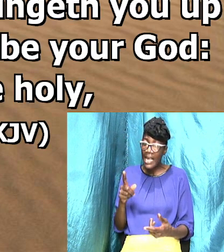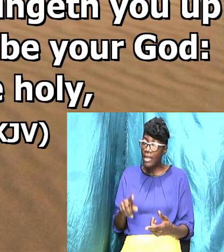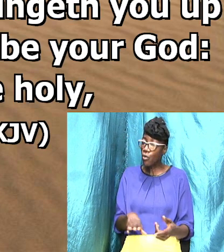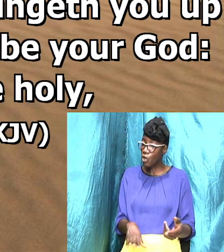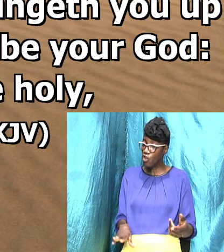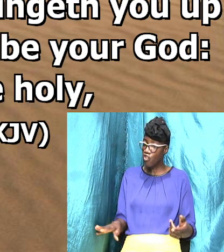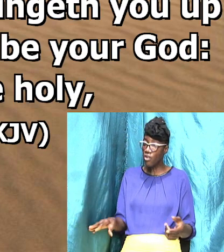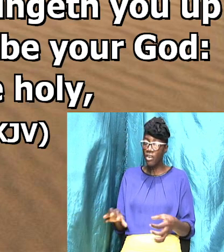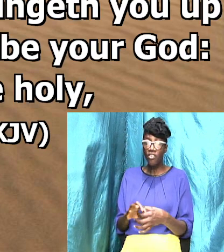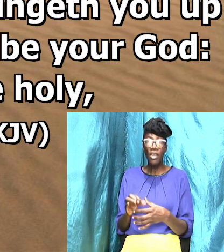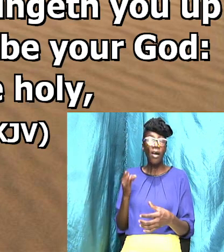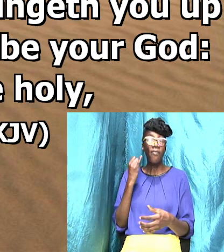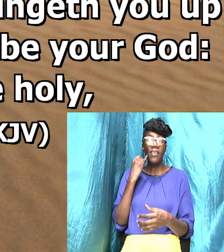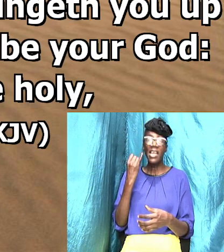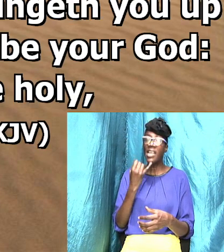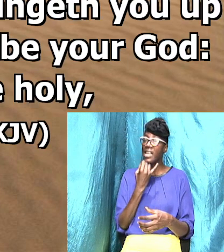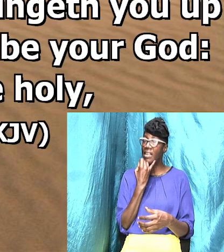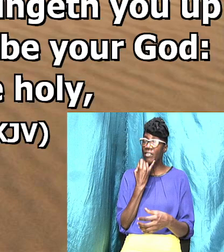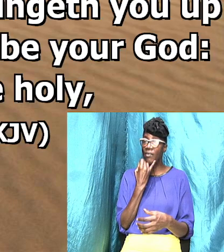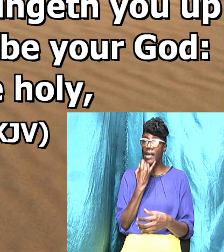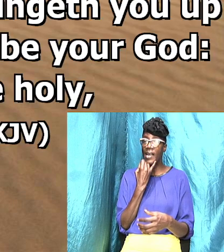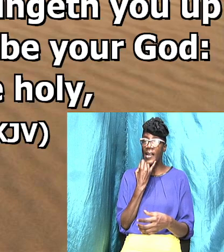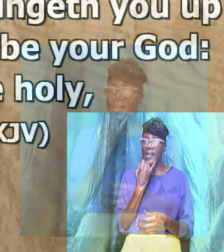of Israel.